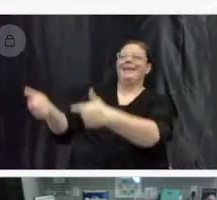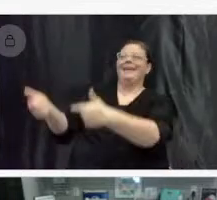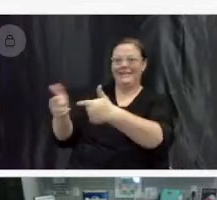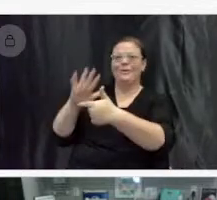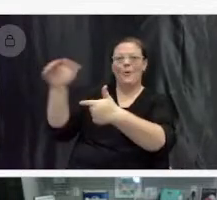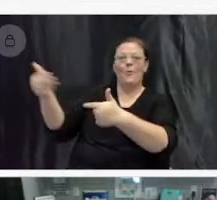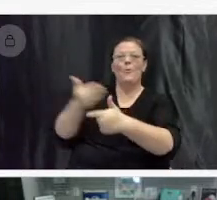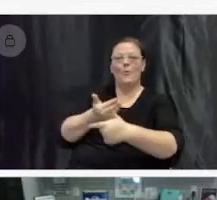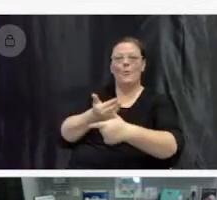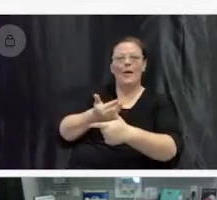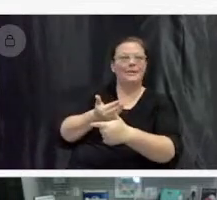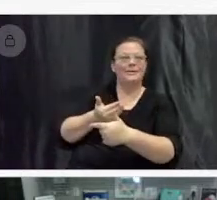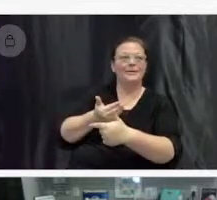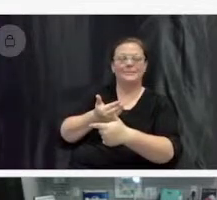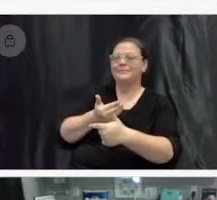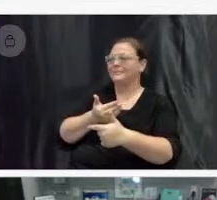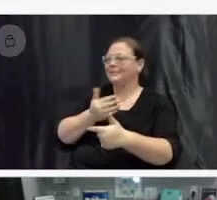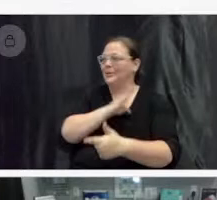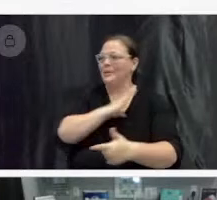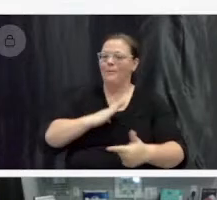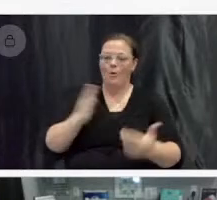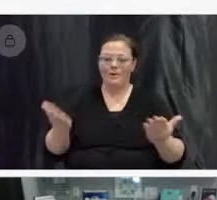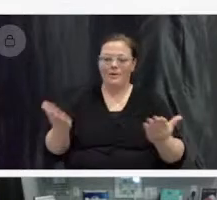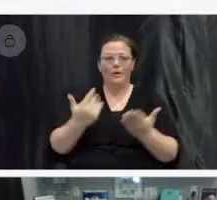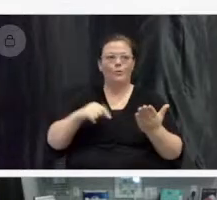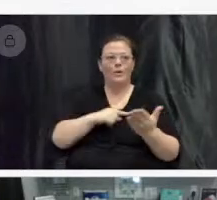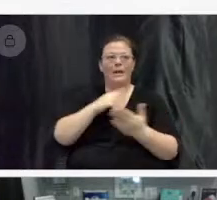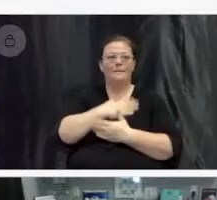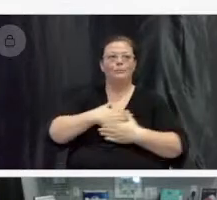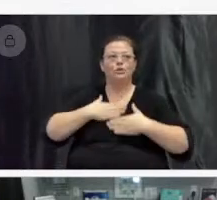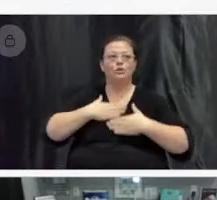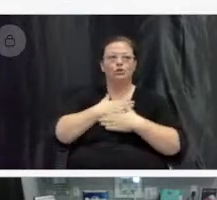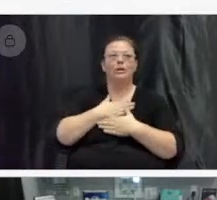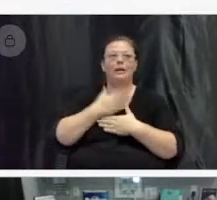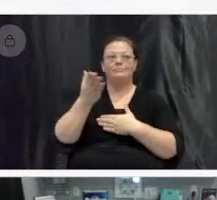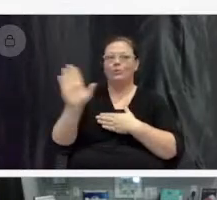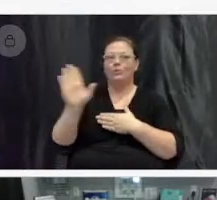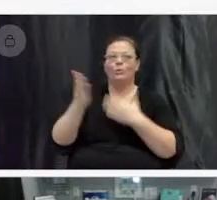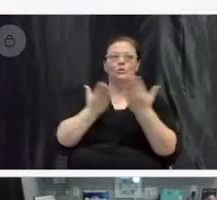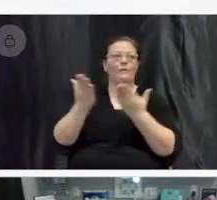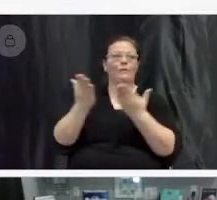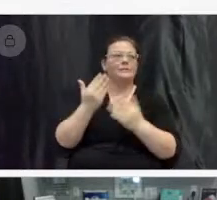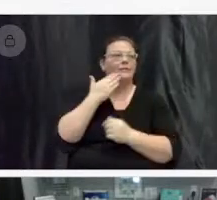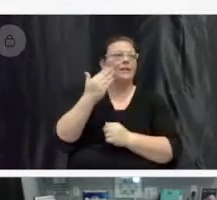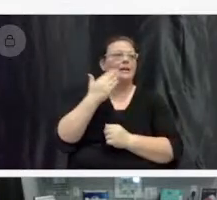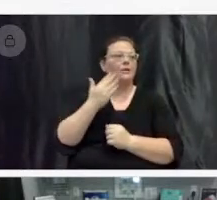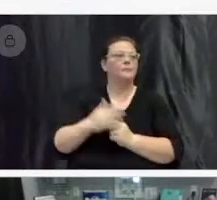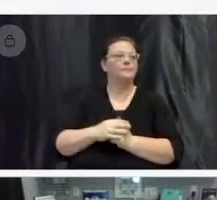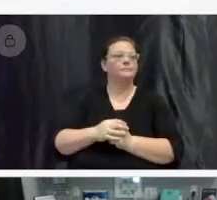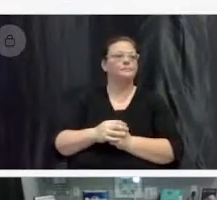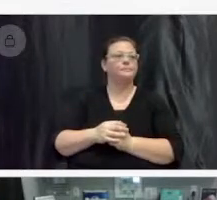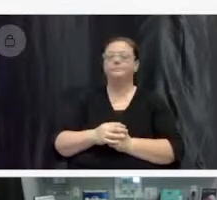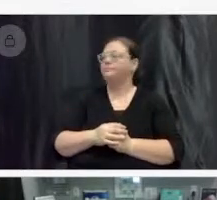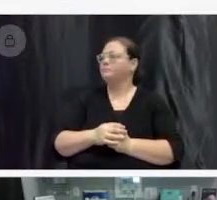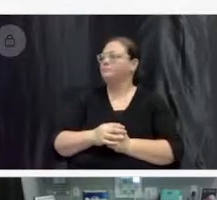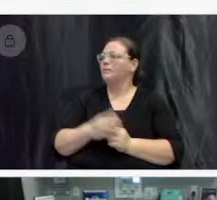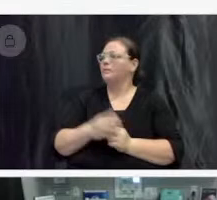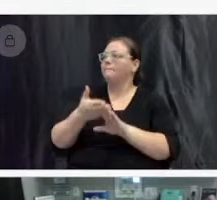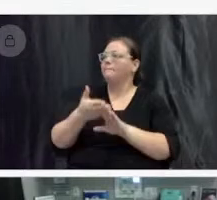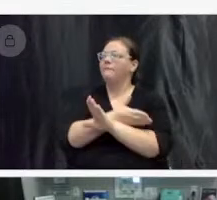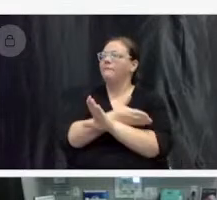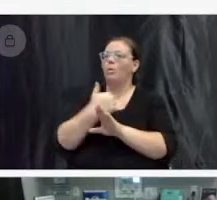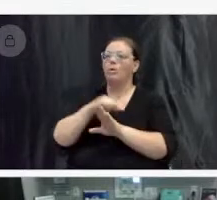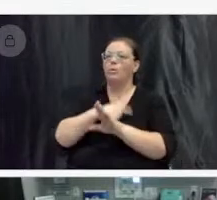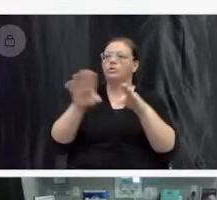to the board here. We definitely appreciate your service. Thank you so much. And hold on, we have before we